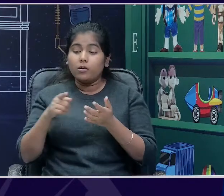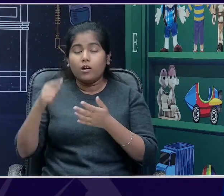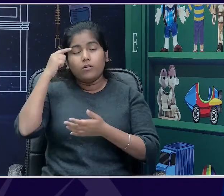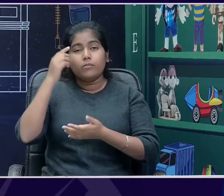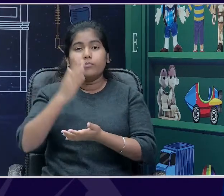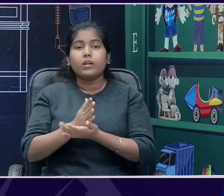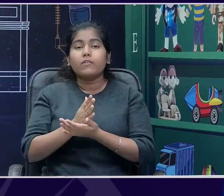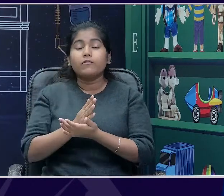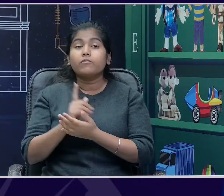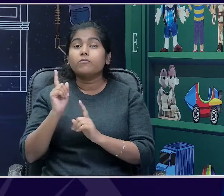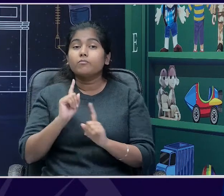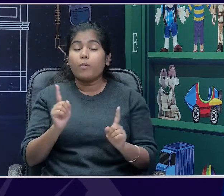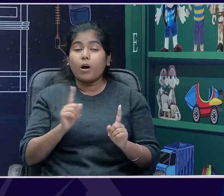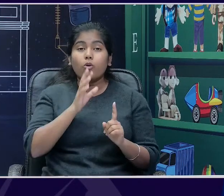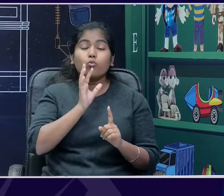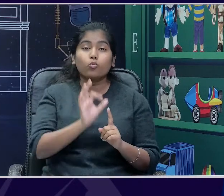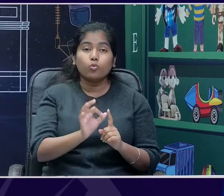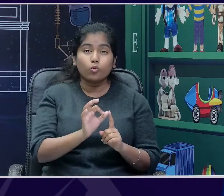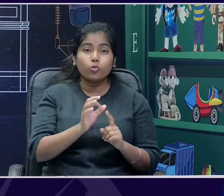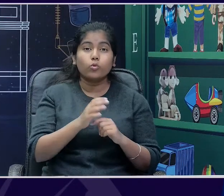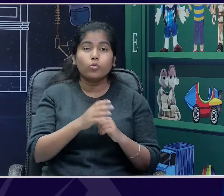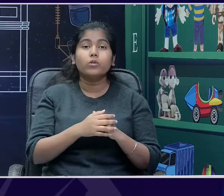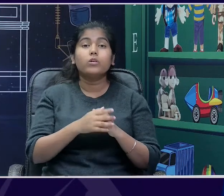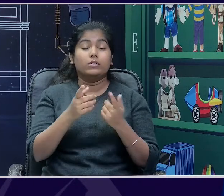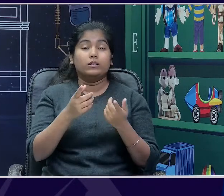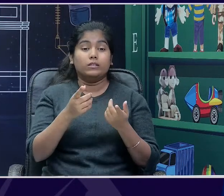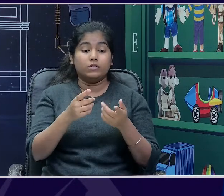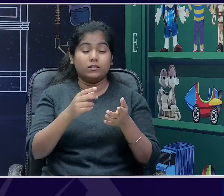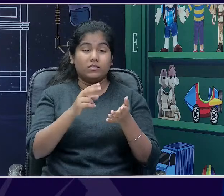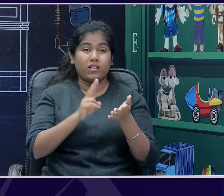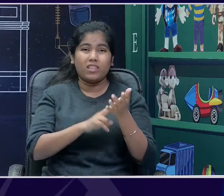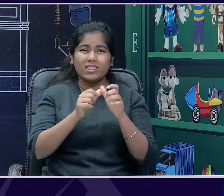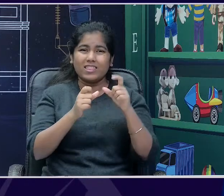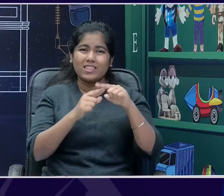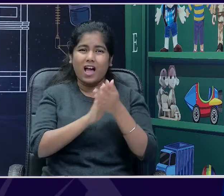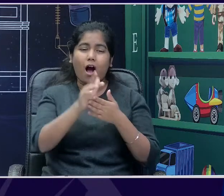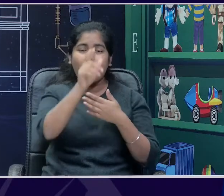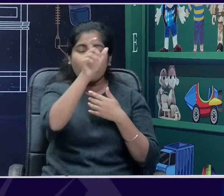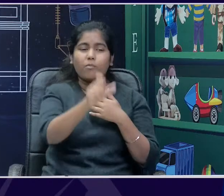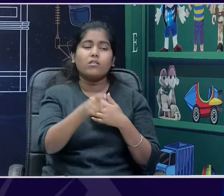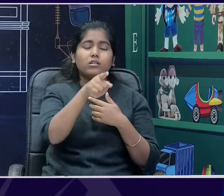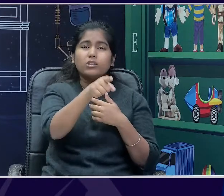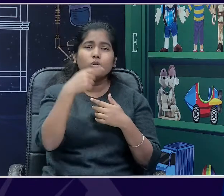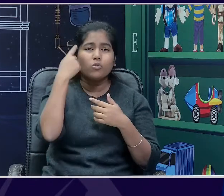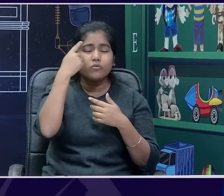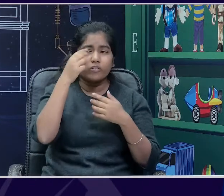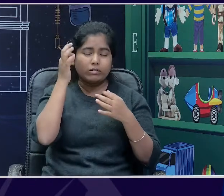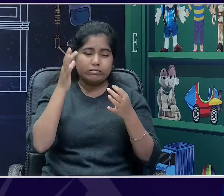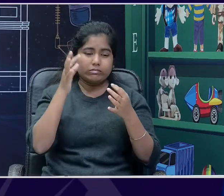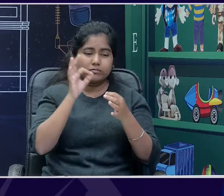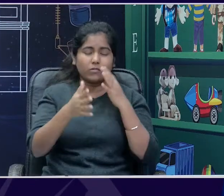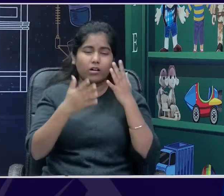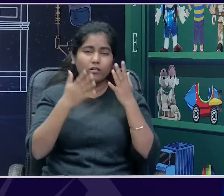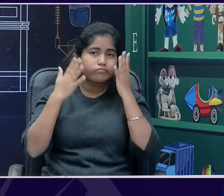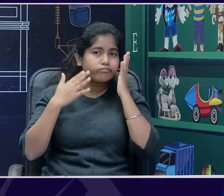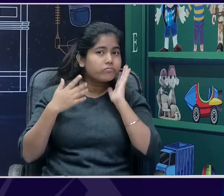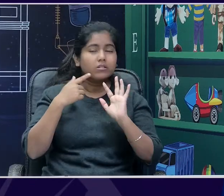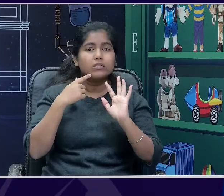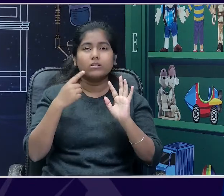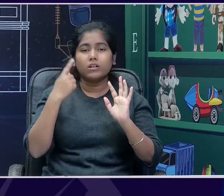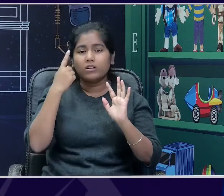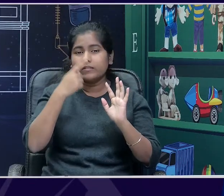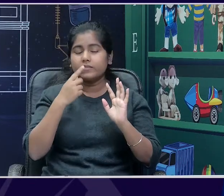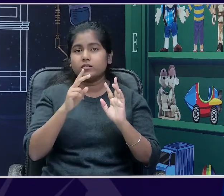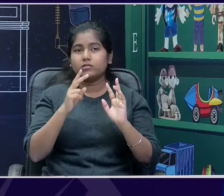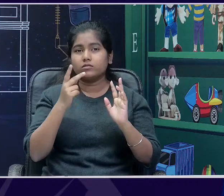burn stars made Mr. Nath look odd. But are these points enough,